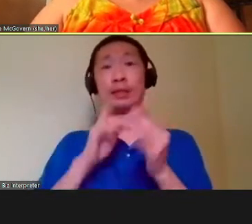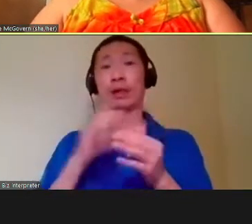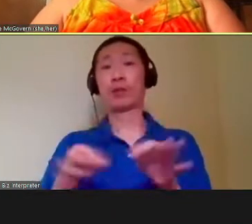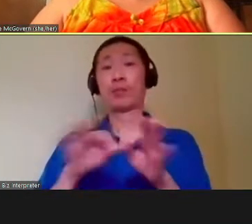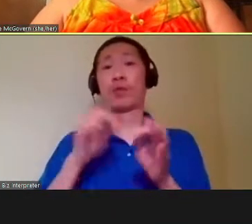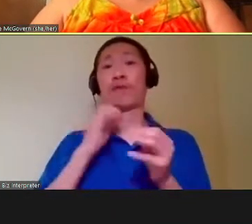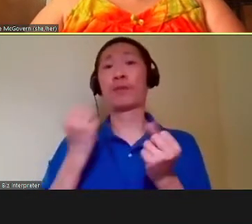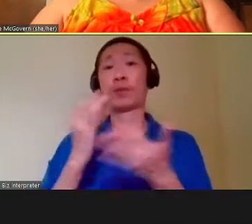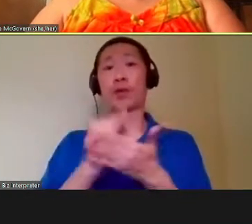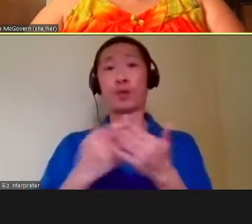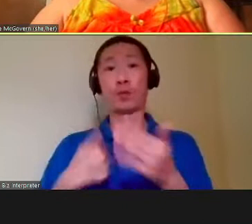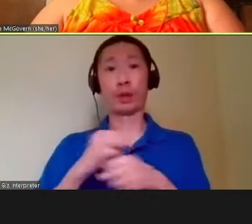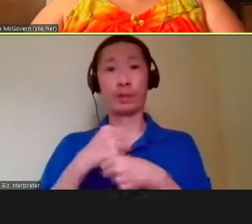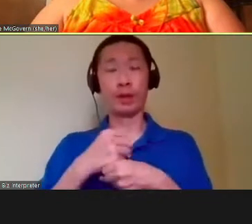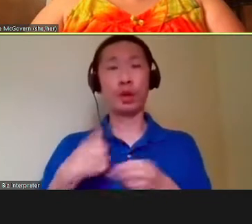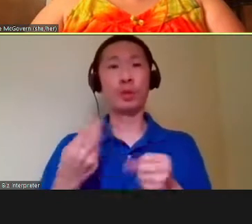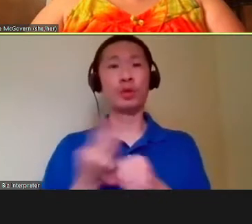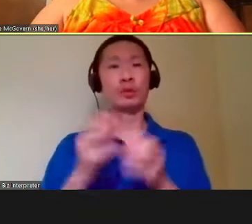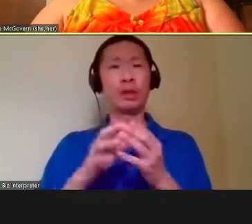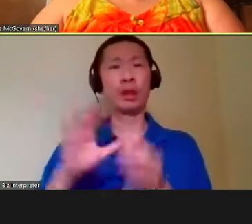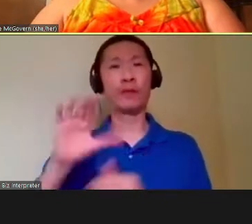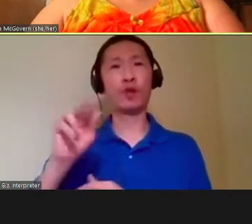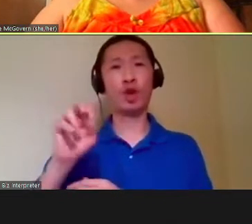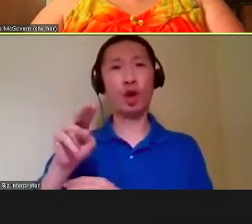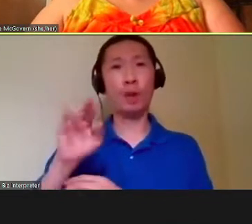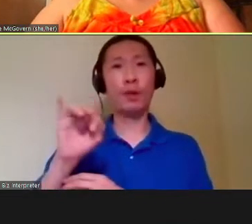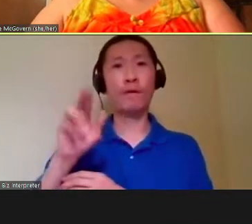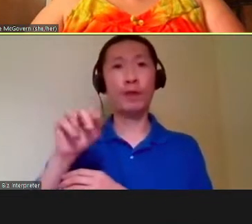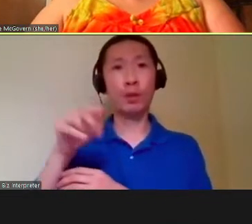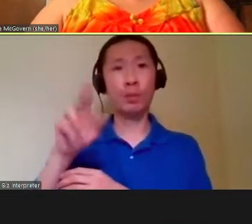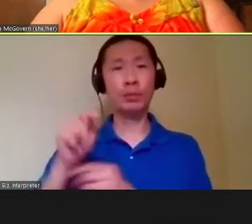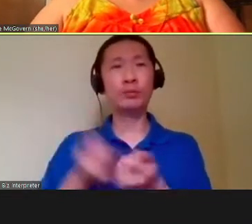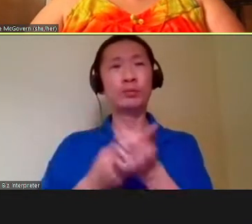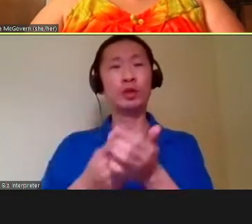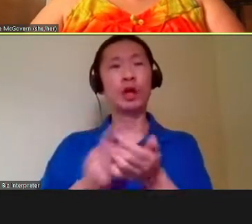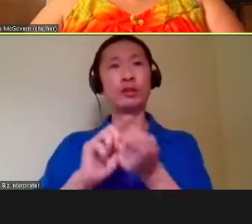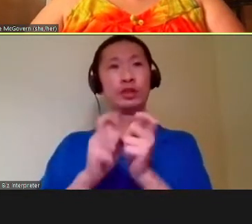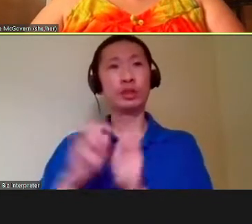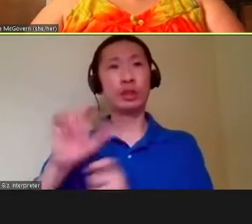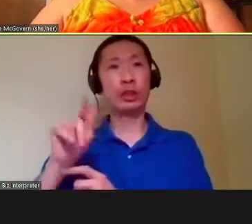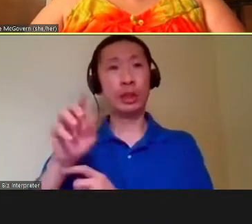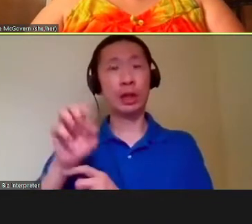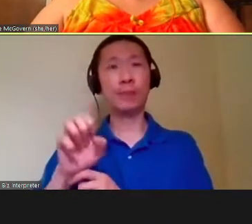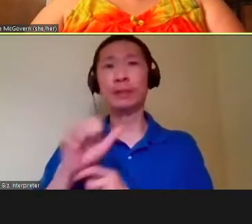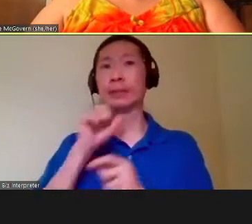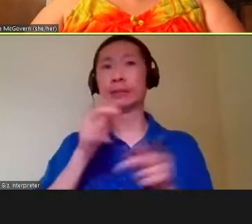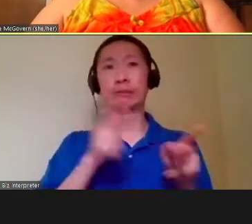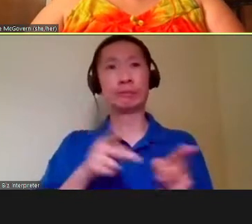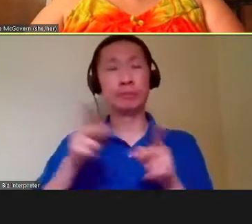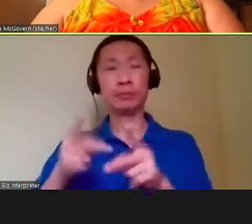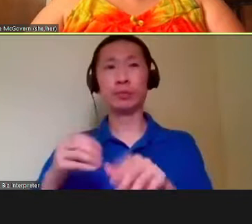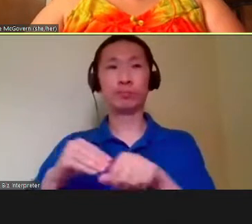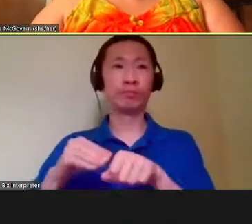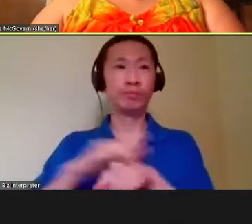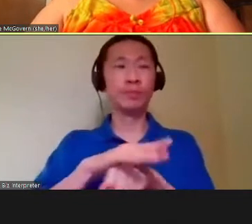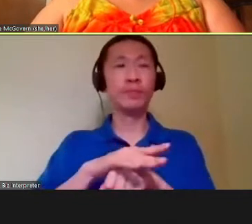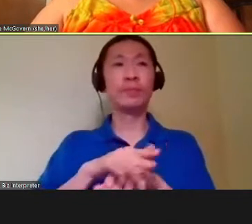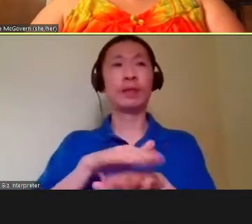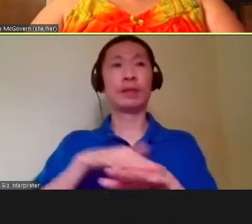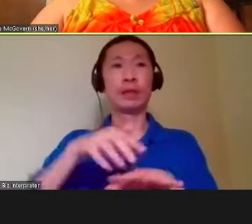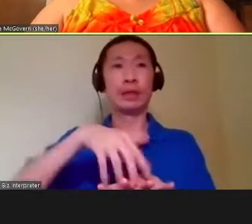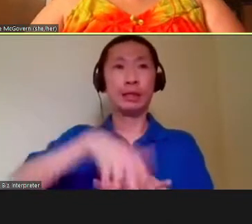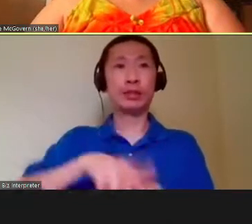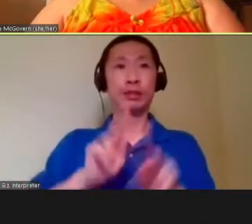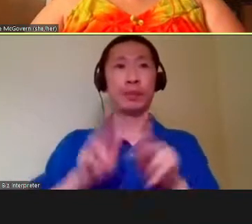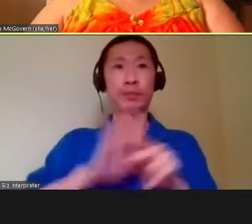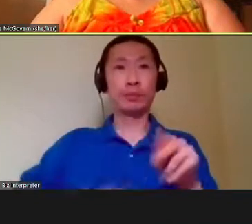leave significant carbon footprints, contributing to the changing climates that disproportionately affect the Indigenous peoples worldwide.